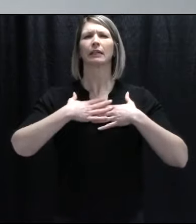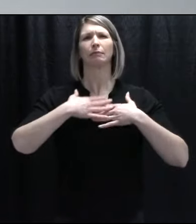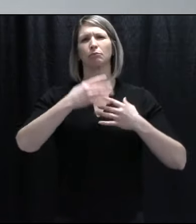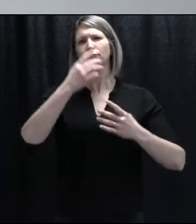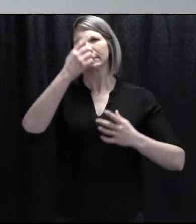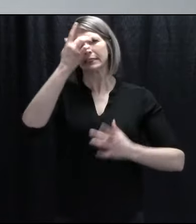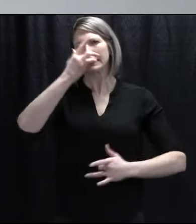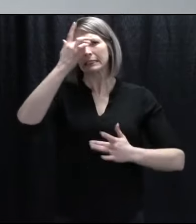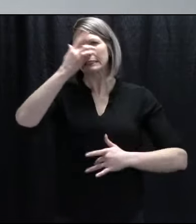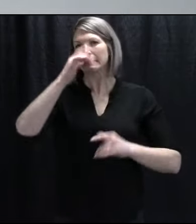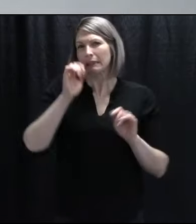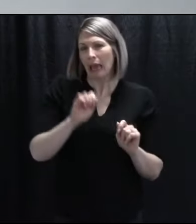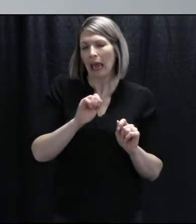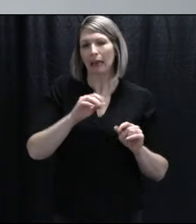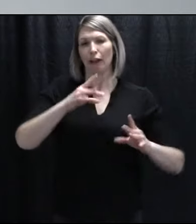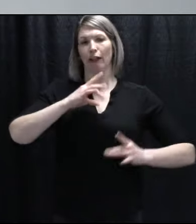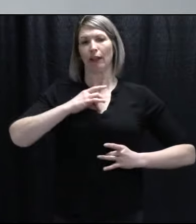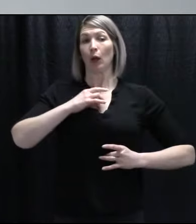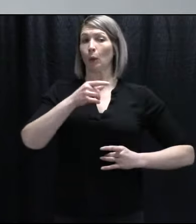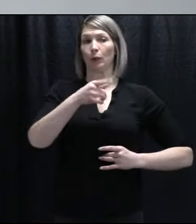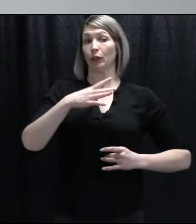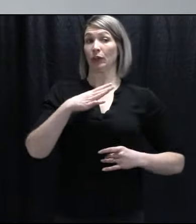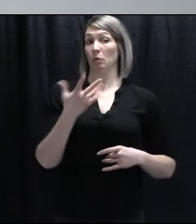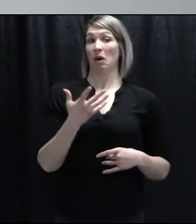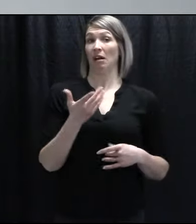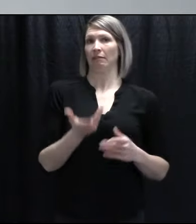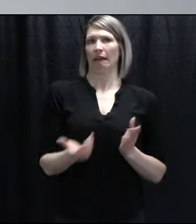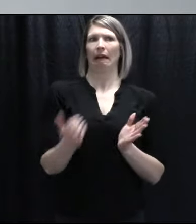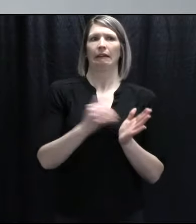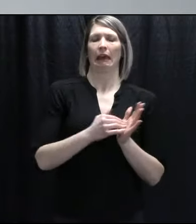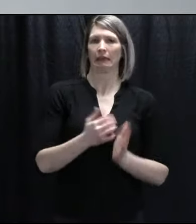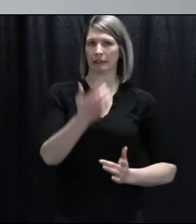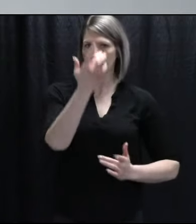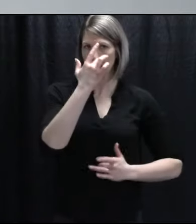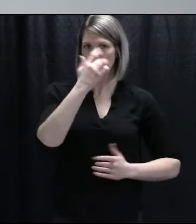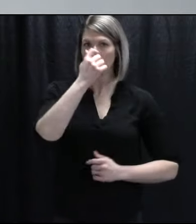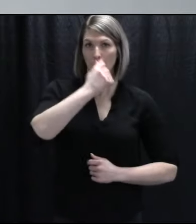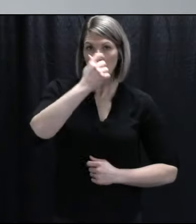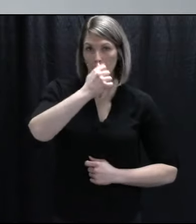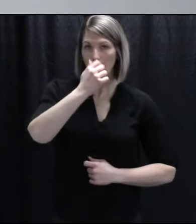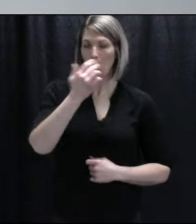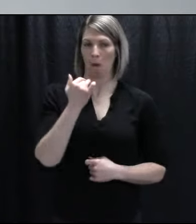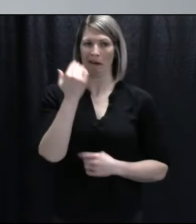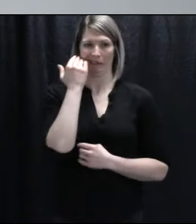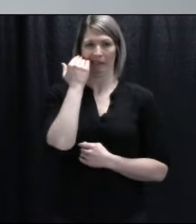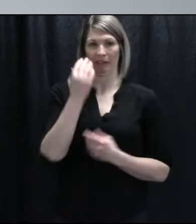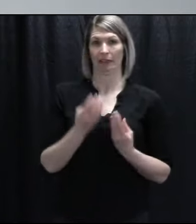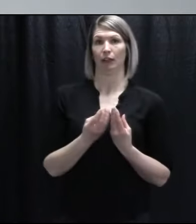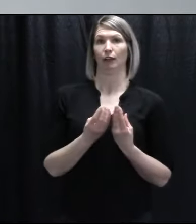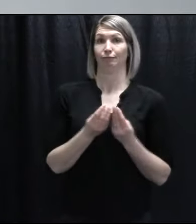wouldn't want them to get ill with any of those, given that they had just been through COVID. So it is important